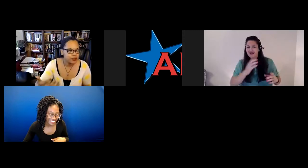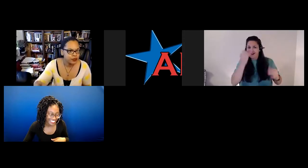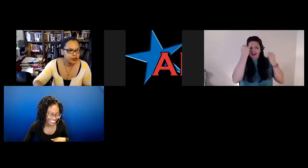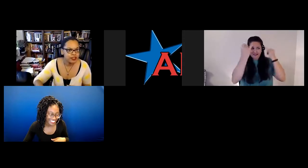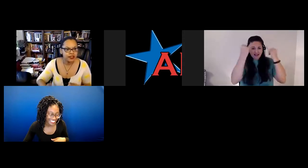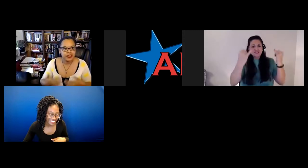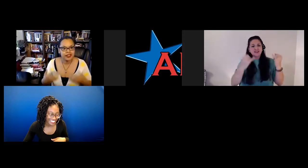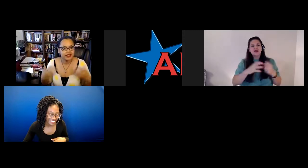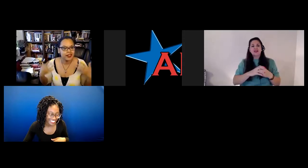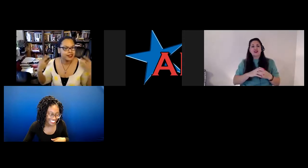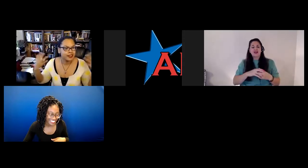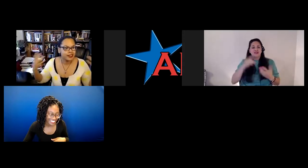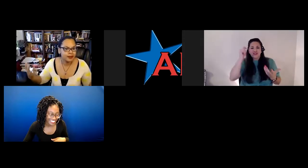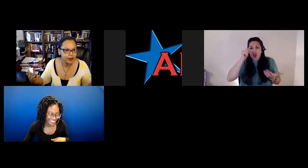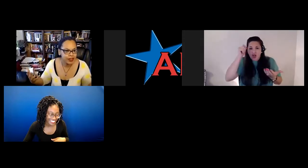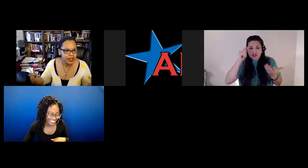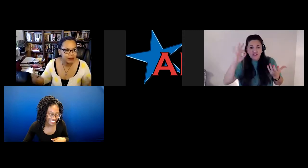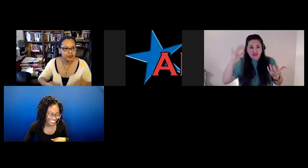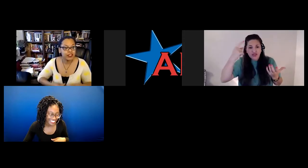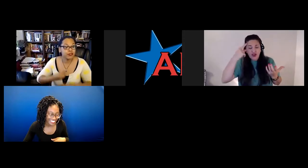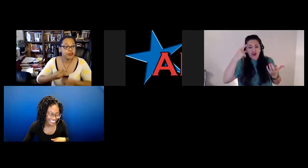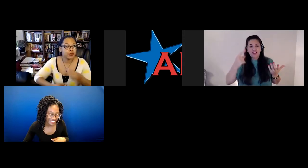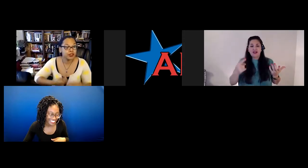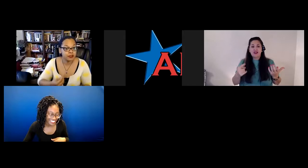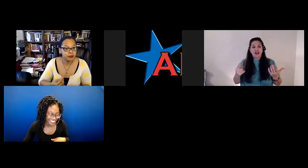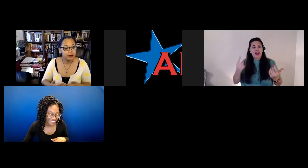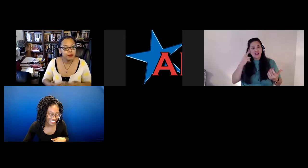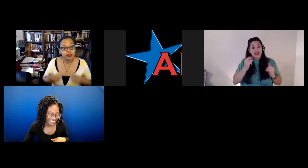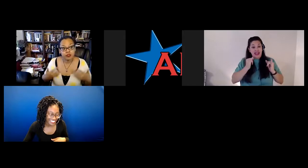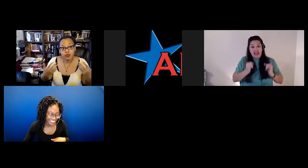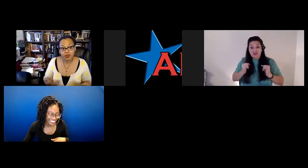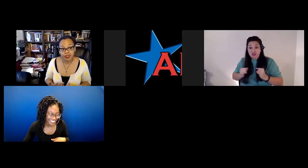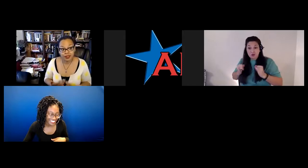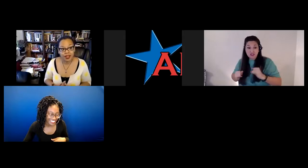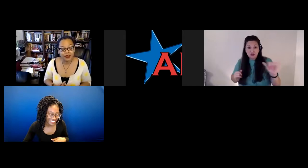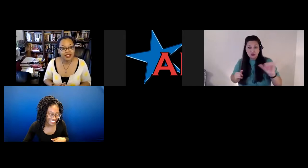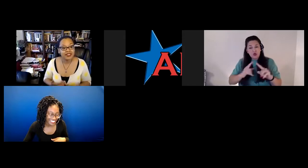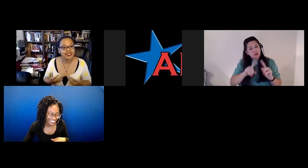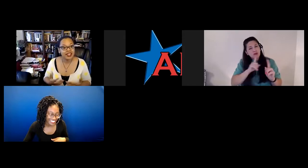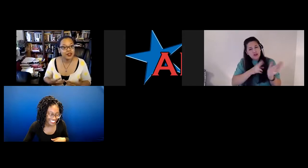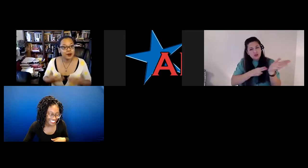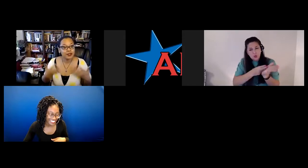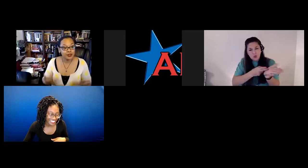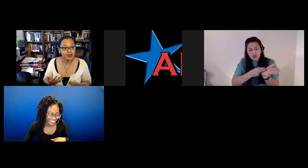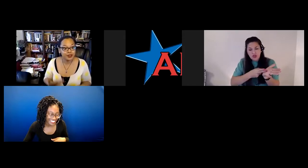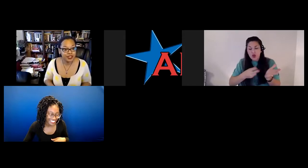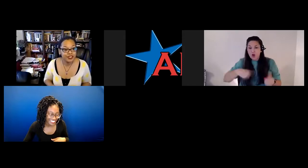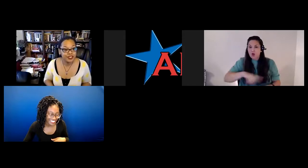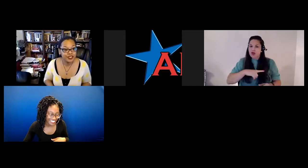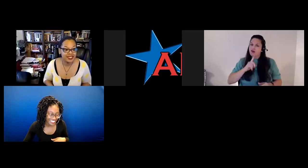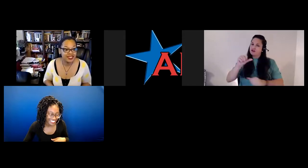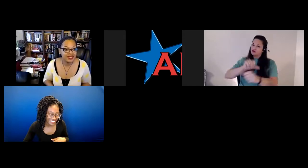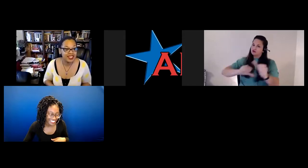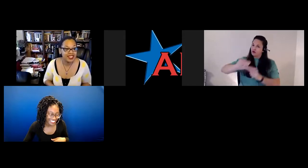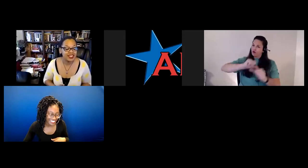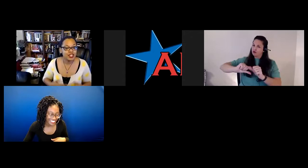of our own destiny. And I think therefore I am sort of individualism. But the truth of the matter is that we're social creatures